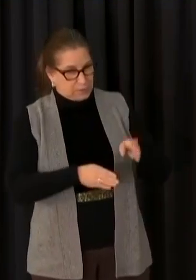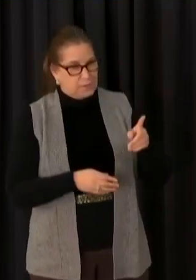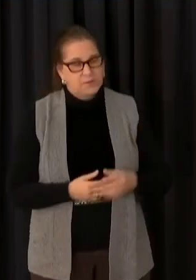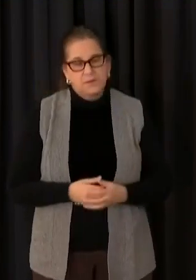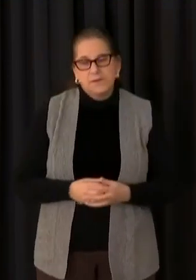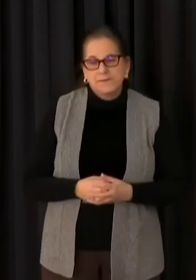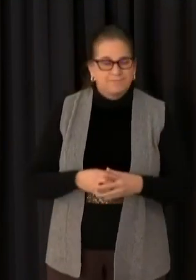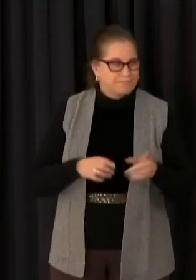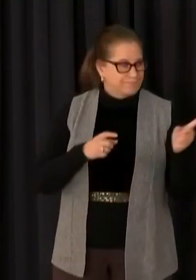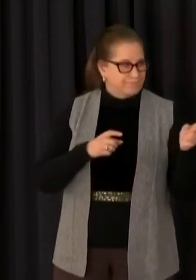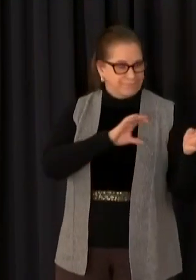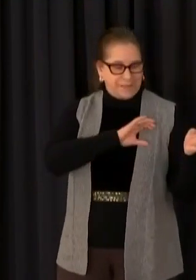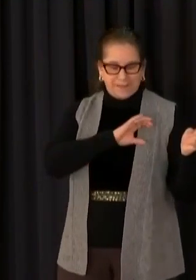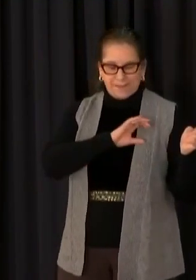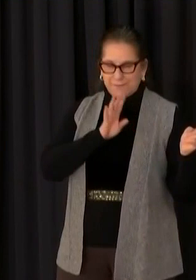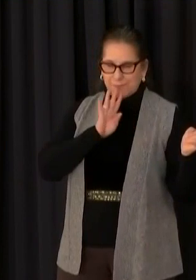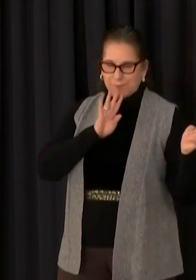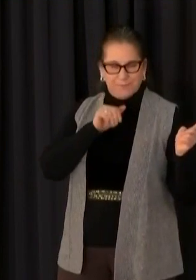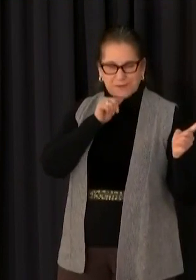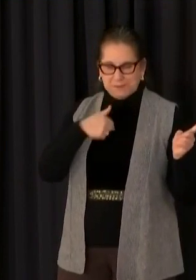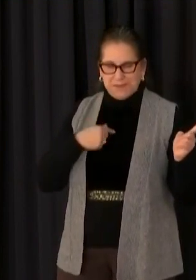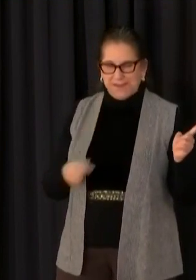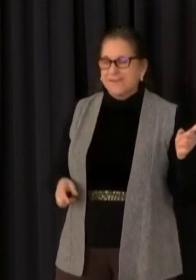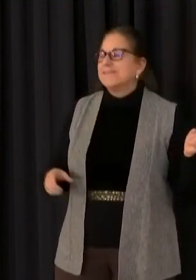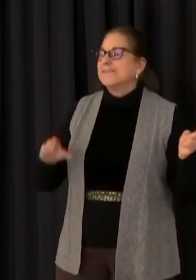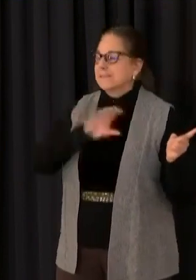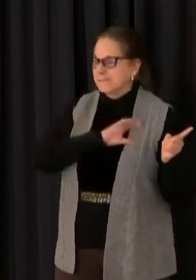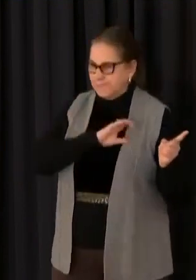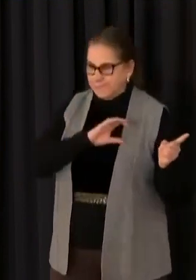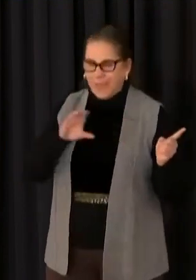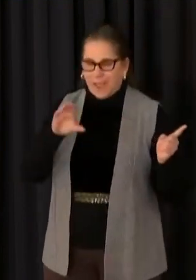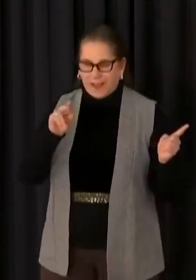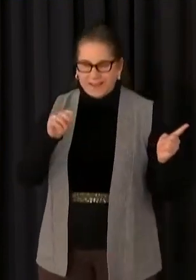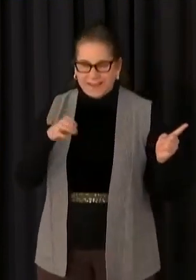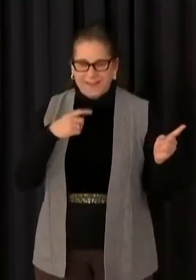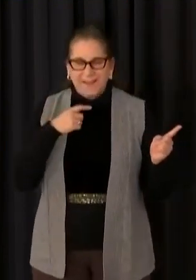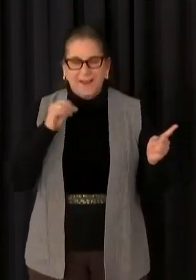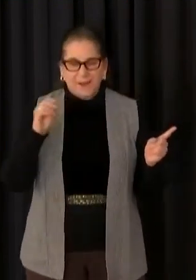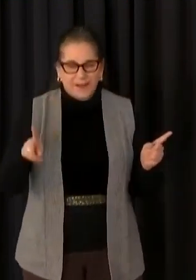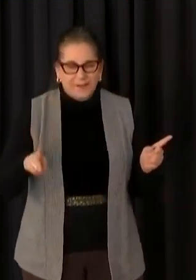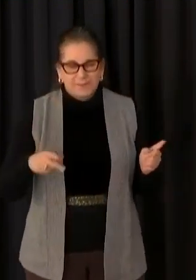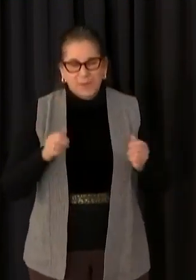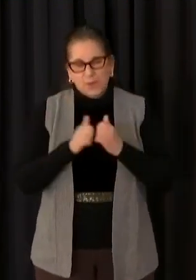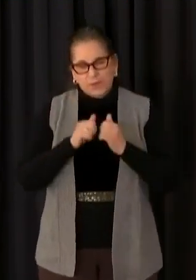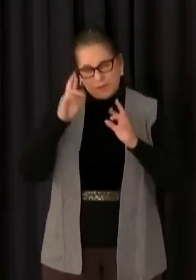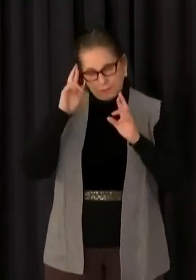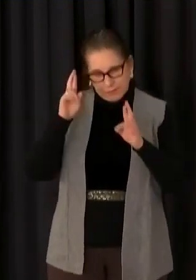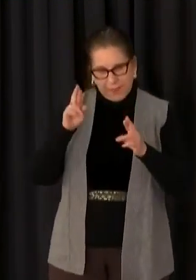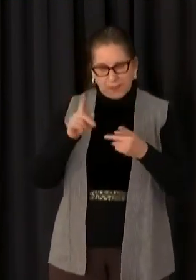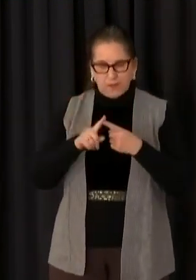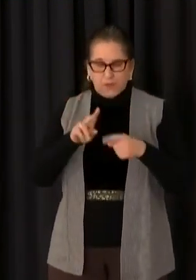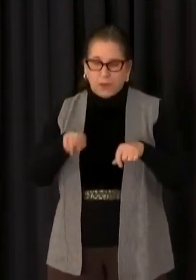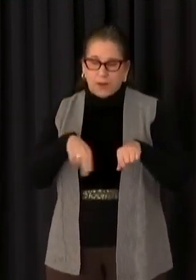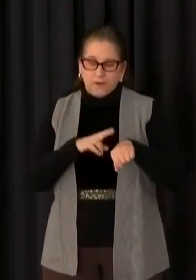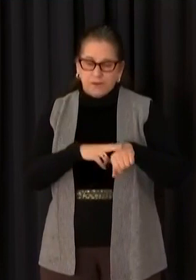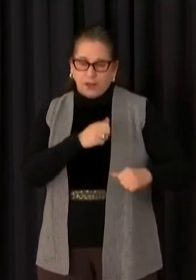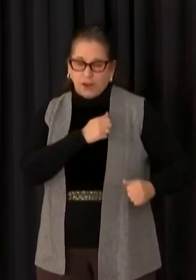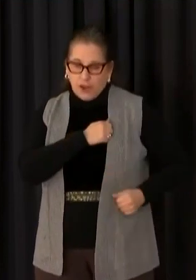for my security. Sure. Absolutely. Thank you for the questions. The first one with respect to the National